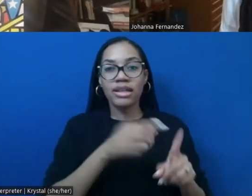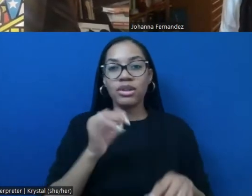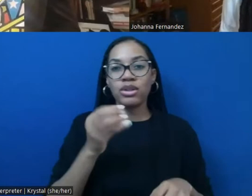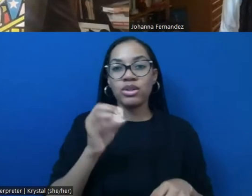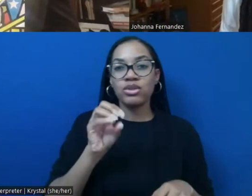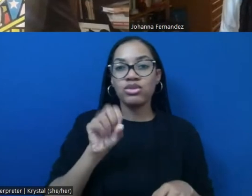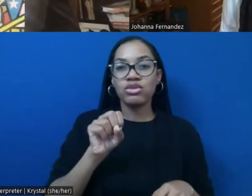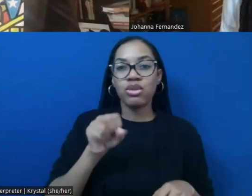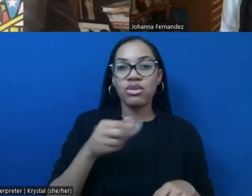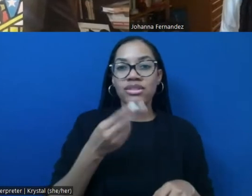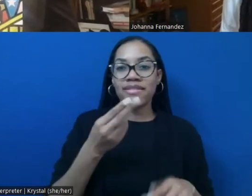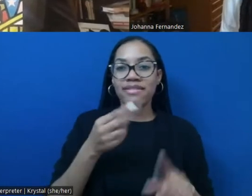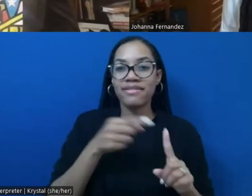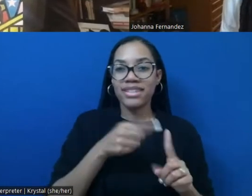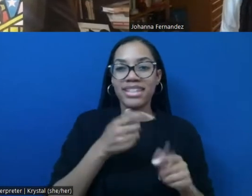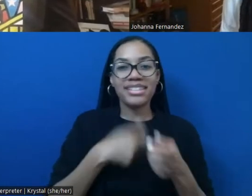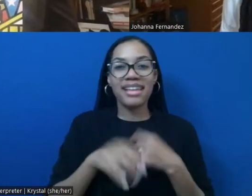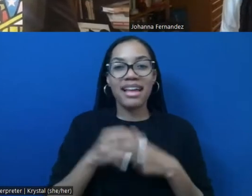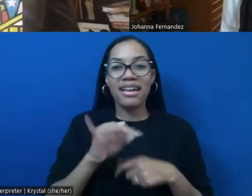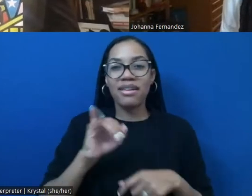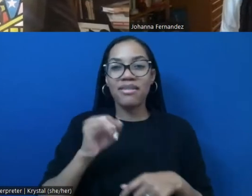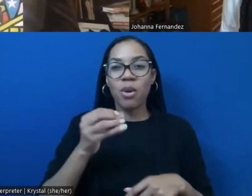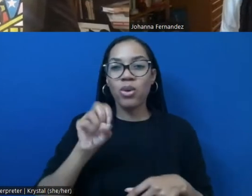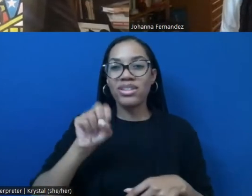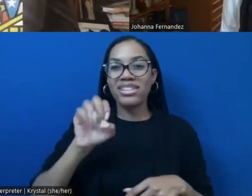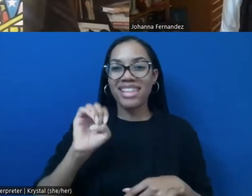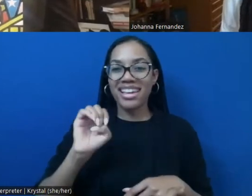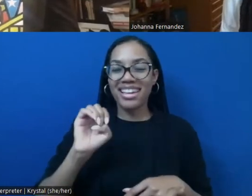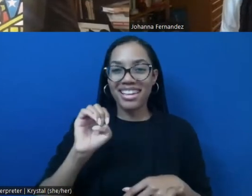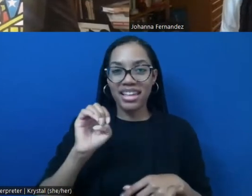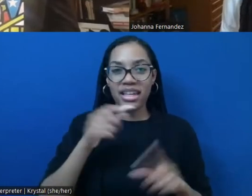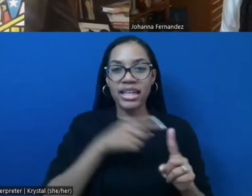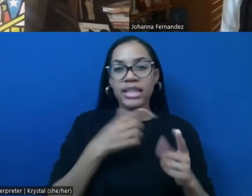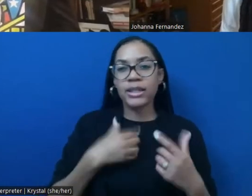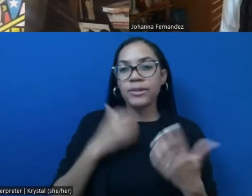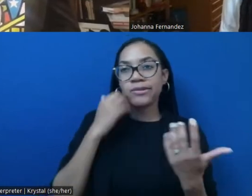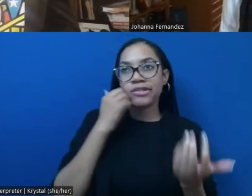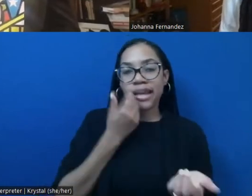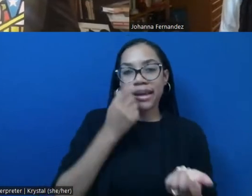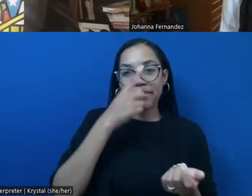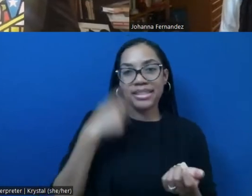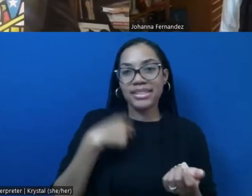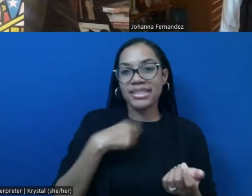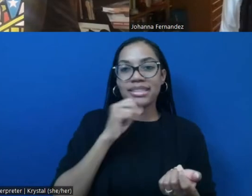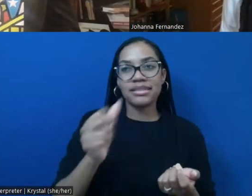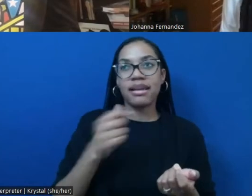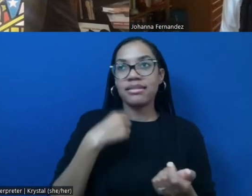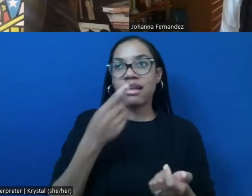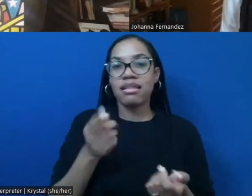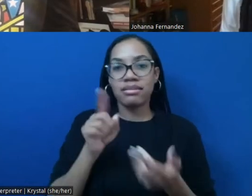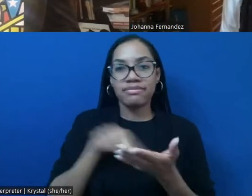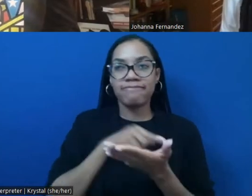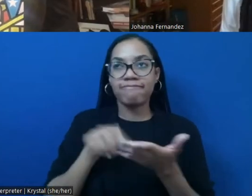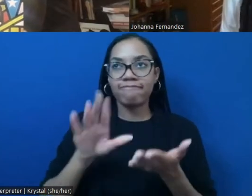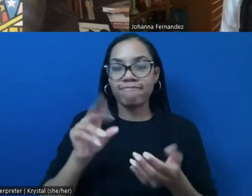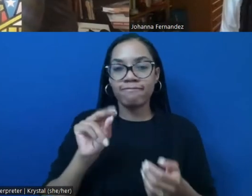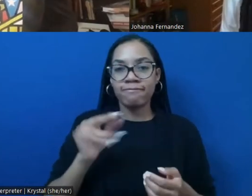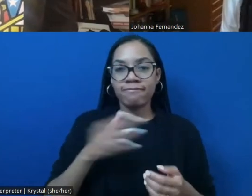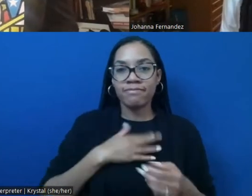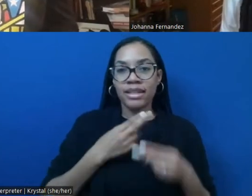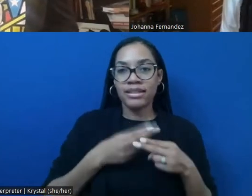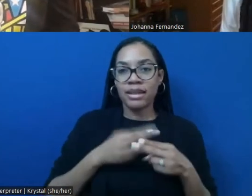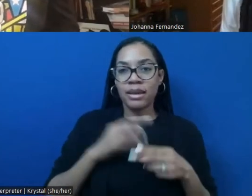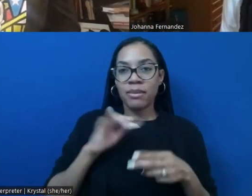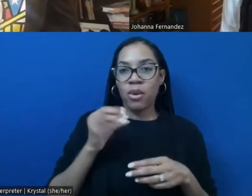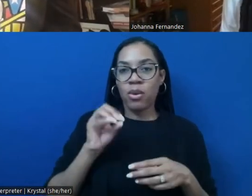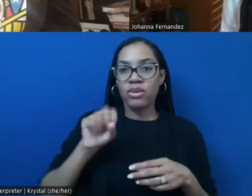Jose, a point he remembers with shame because he didn't resist it. And then even before he went to school, before he got to